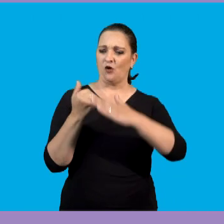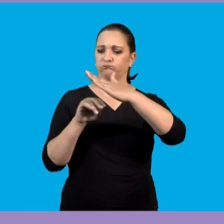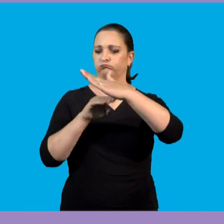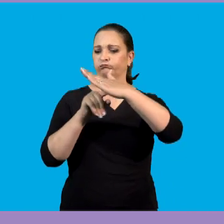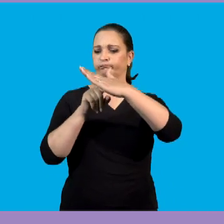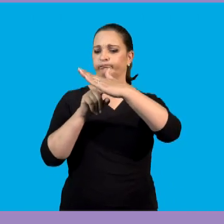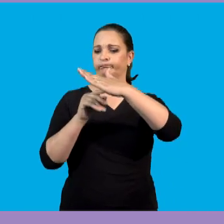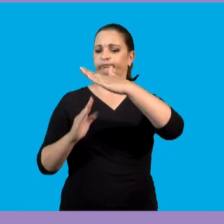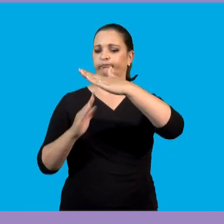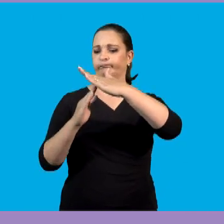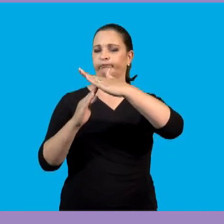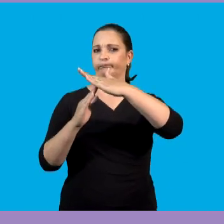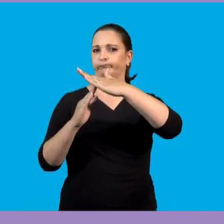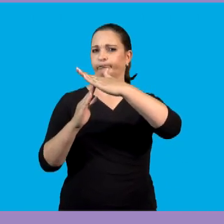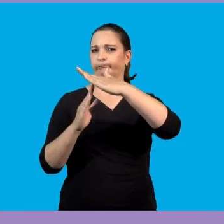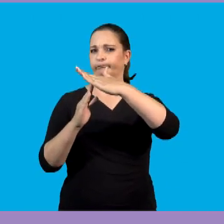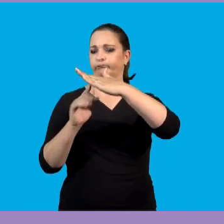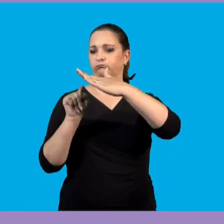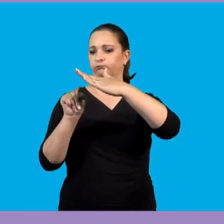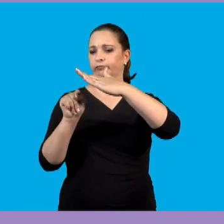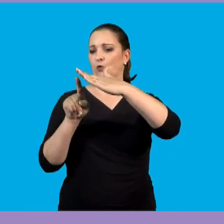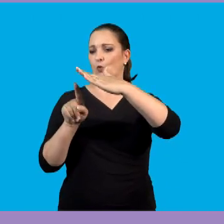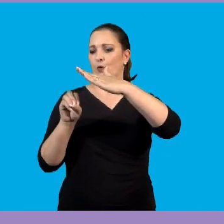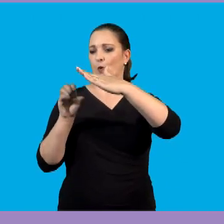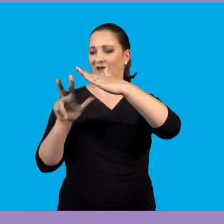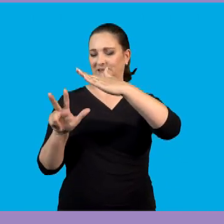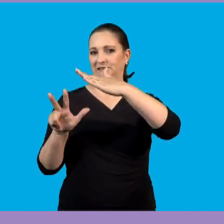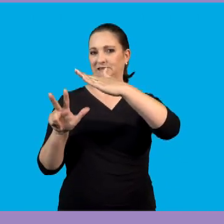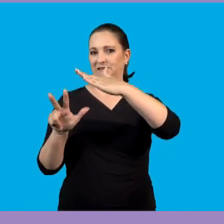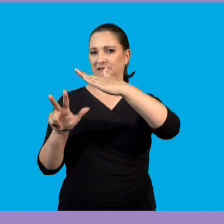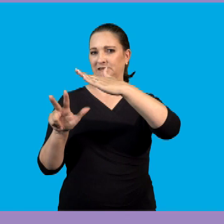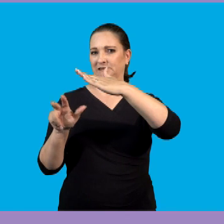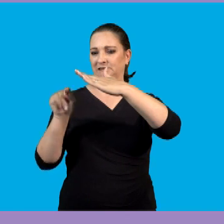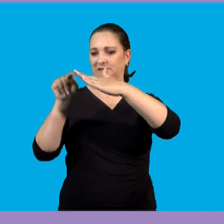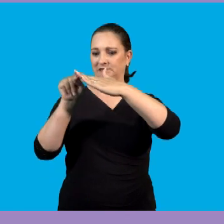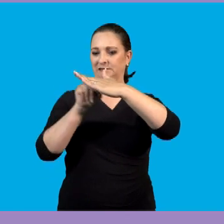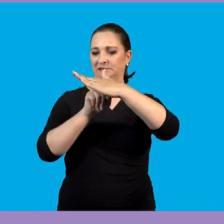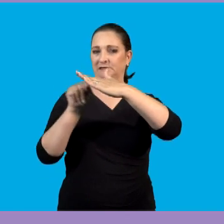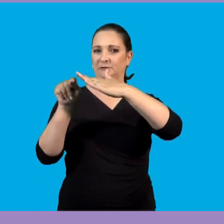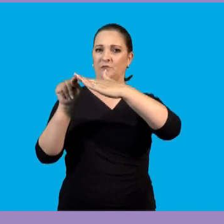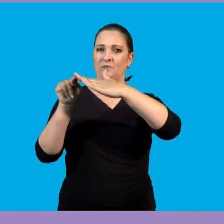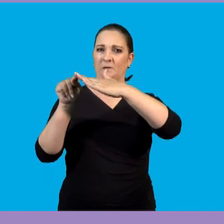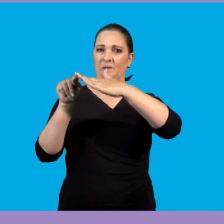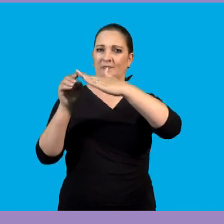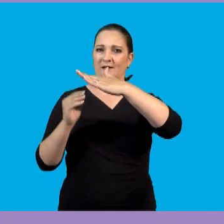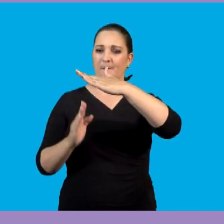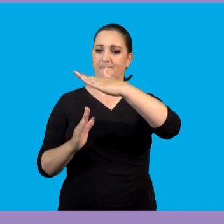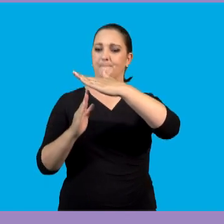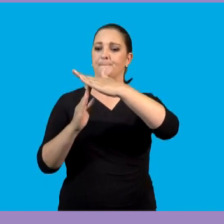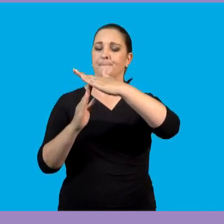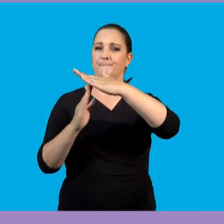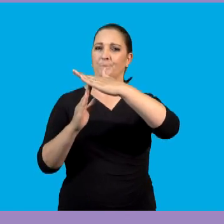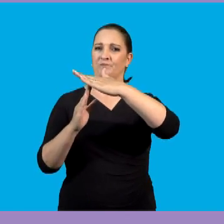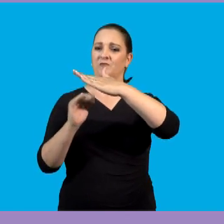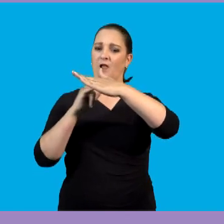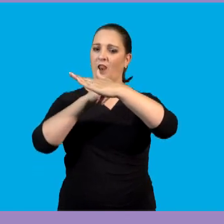a common vertex with the exterior angle, which is 108. And as they share a common vertex